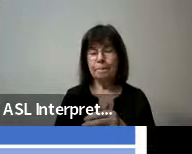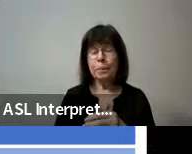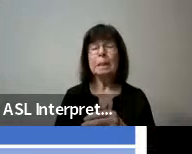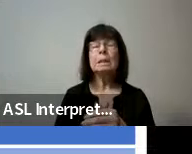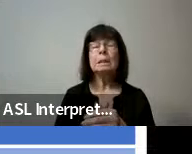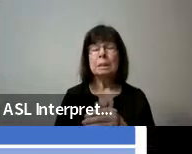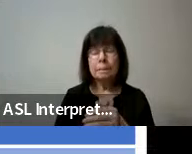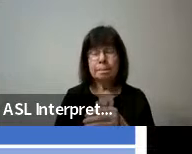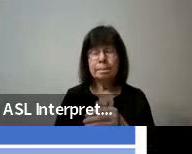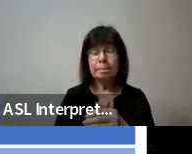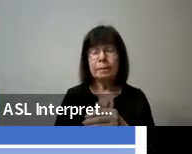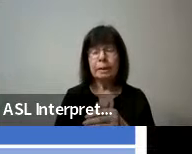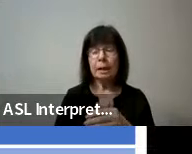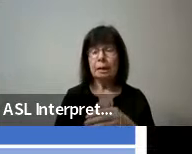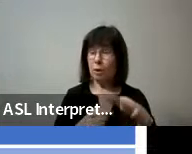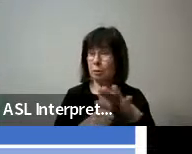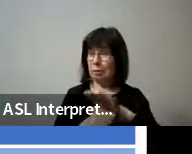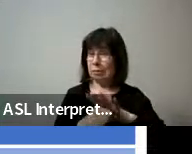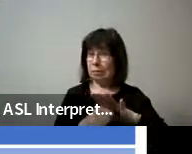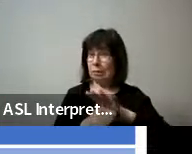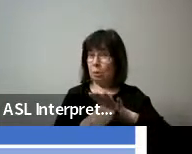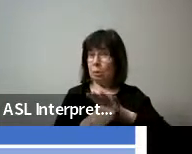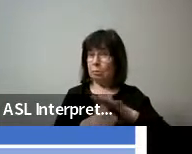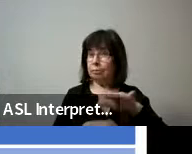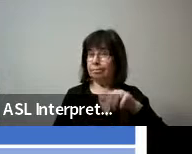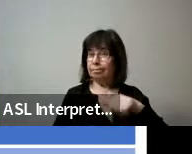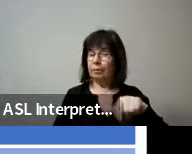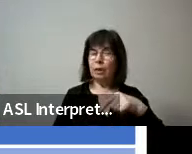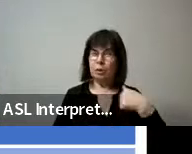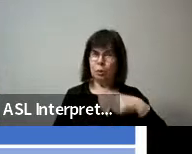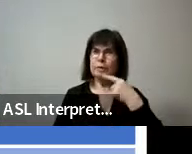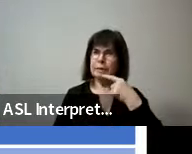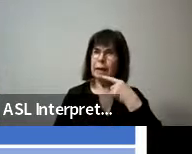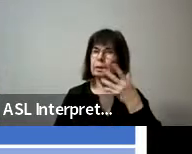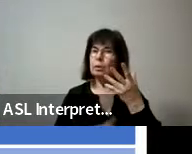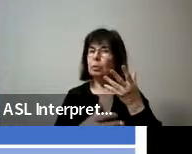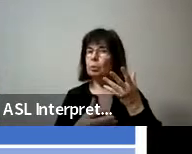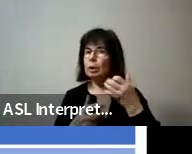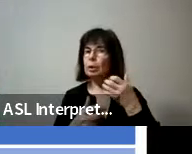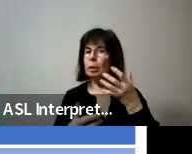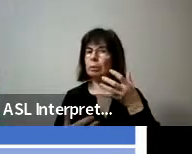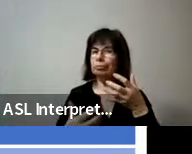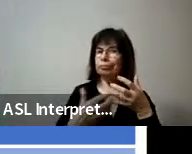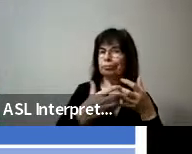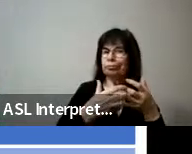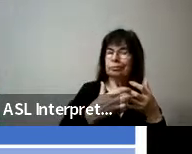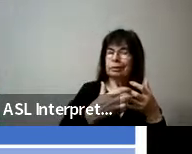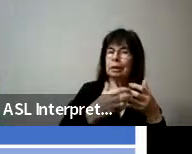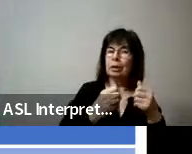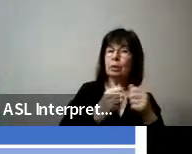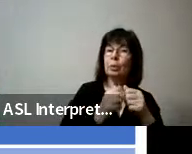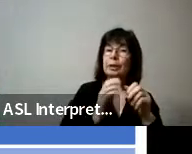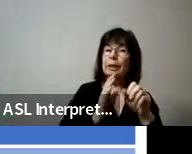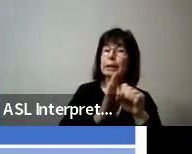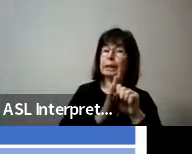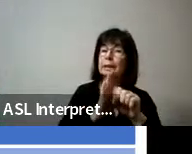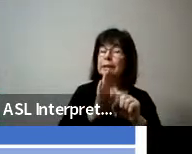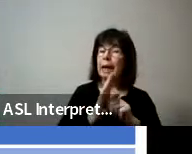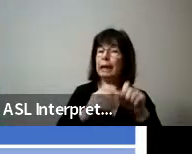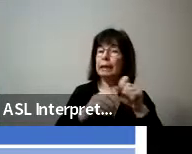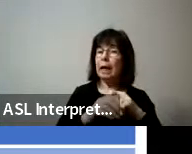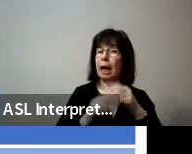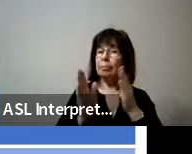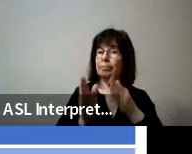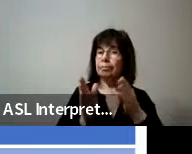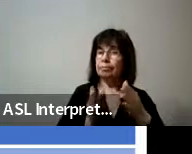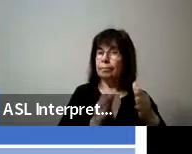So at the local level, we have said for some time now that we will align with the state's timeframe and lift our local